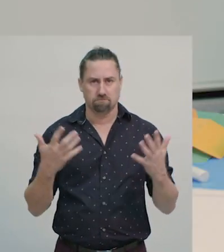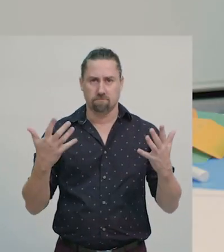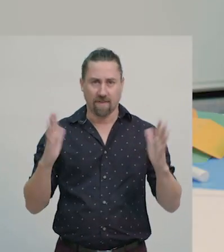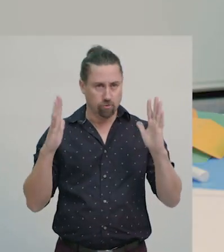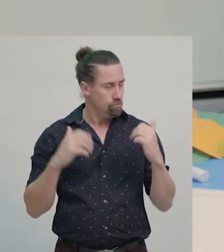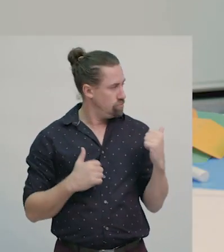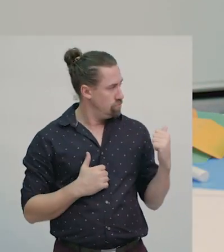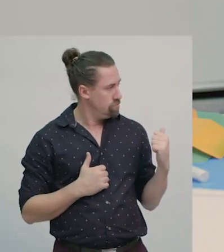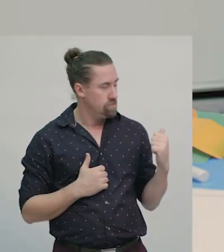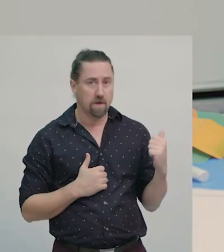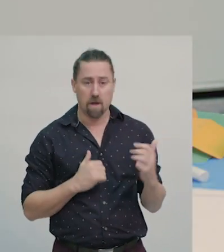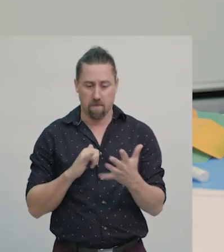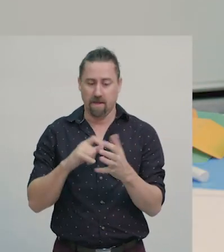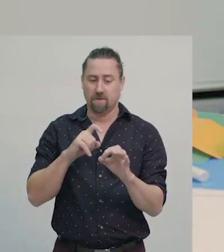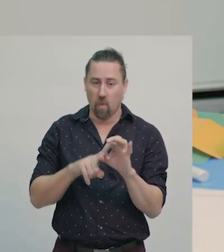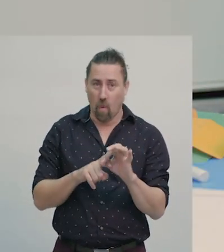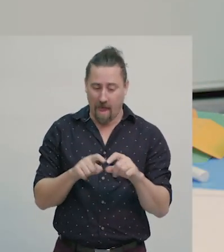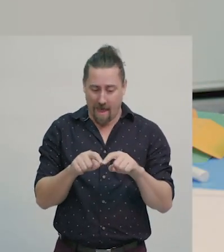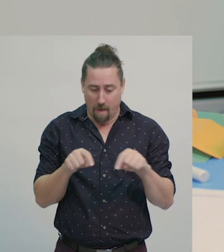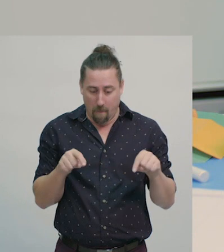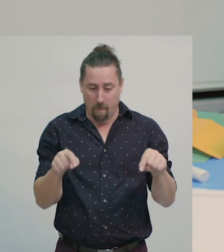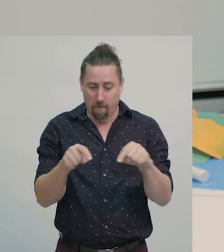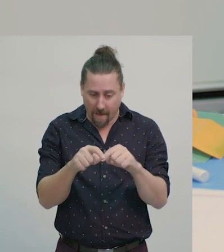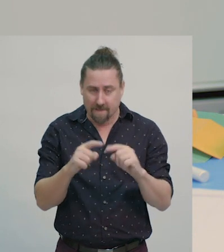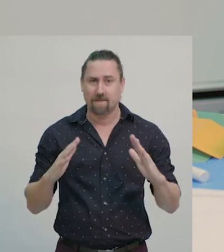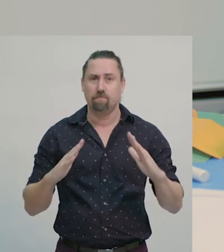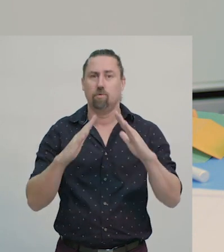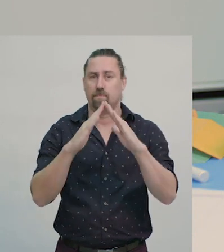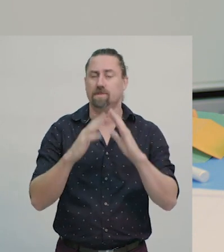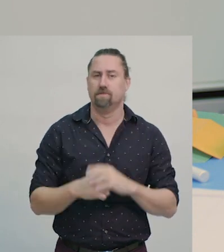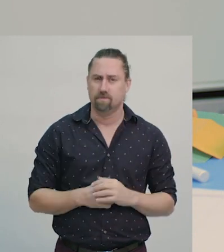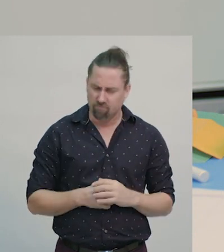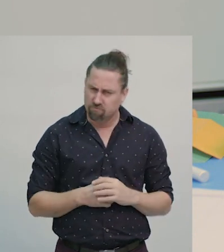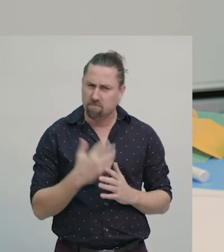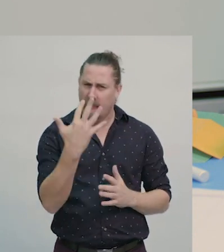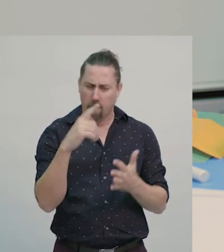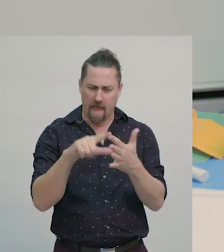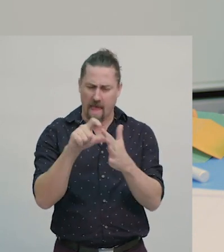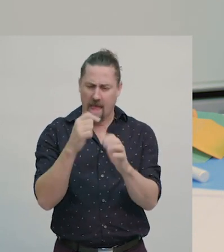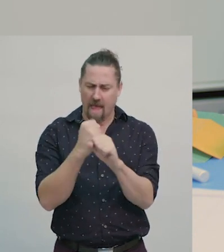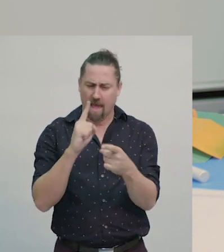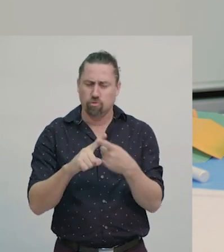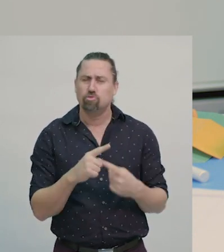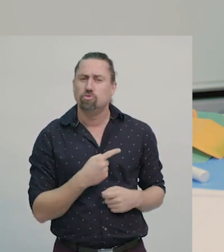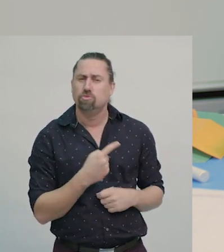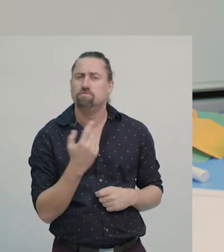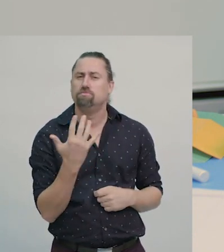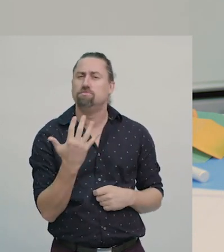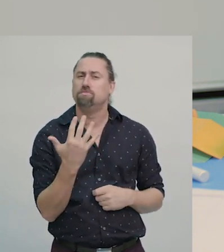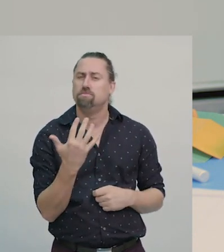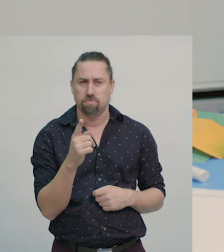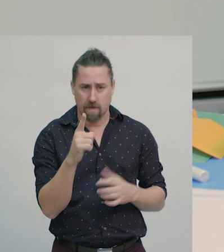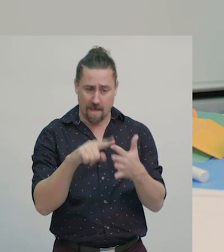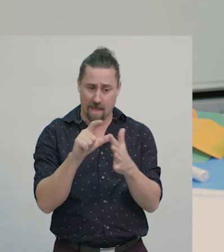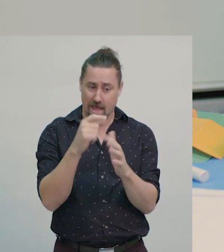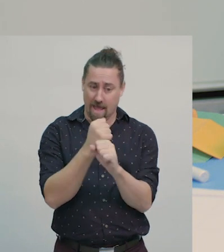Finished. We have our square base pyramid. How many edges does a square base pyramid have? Remember